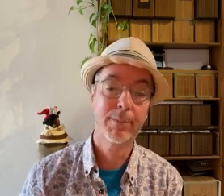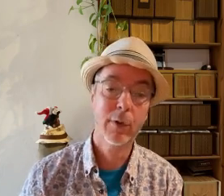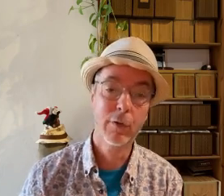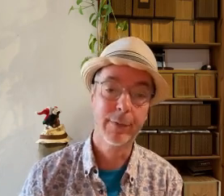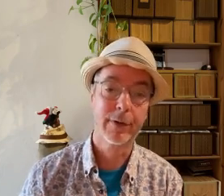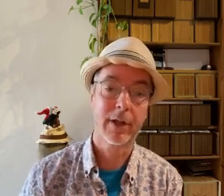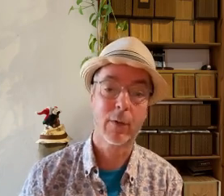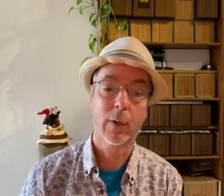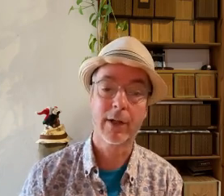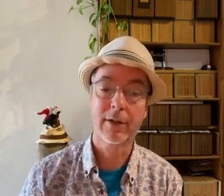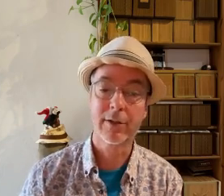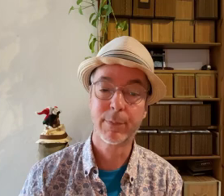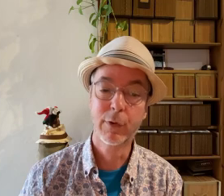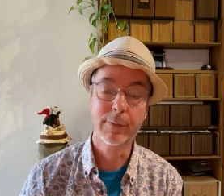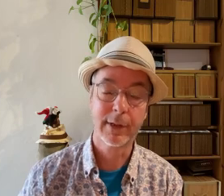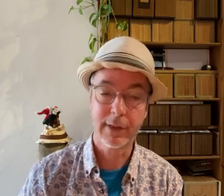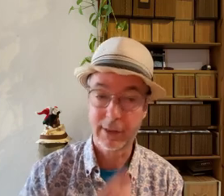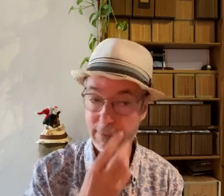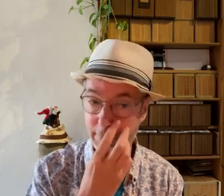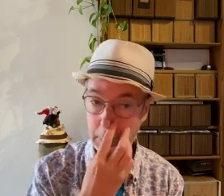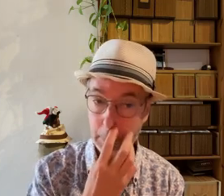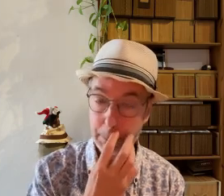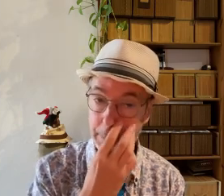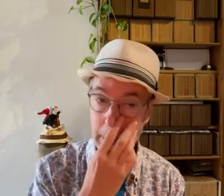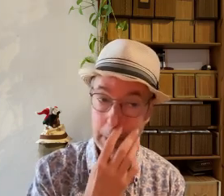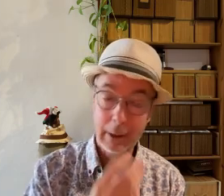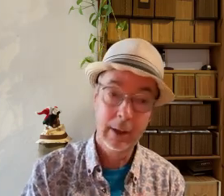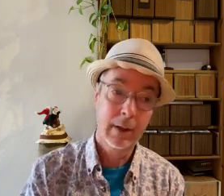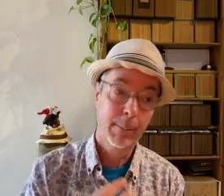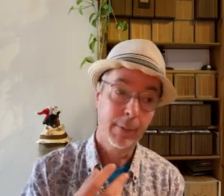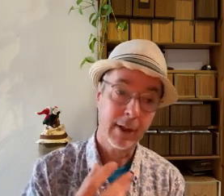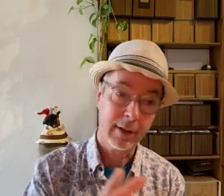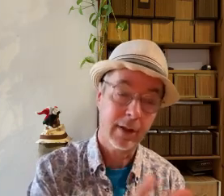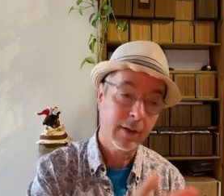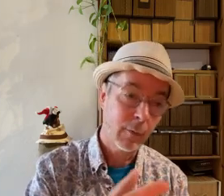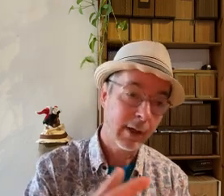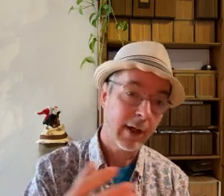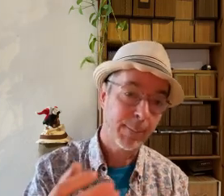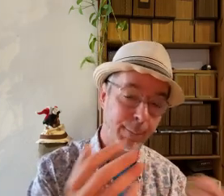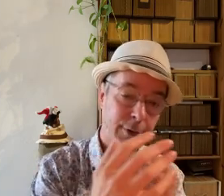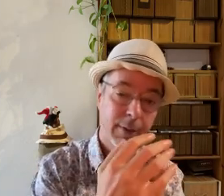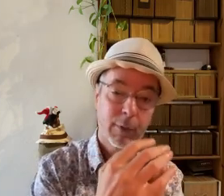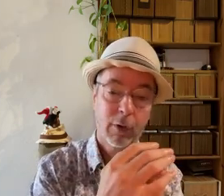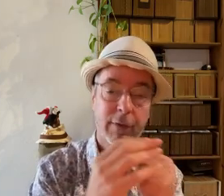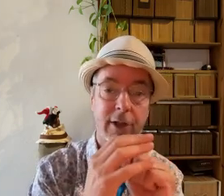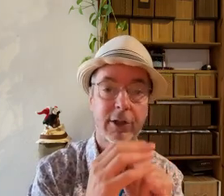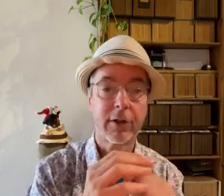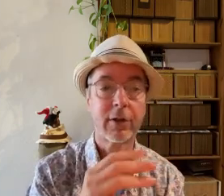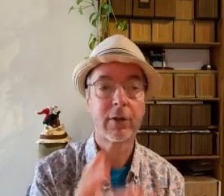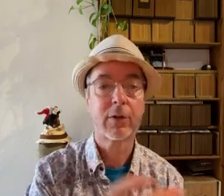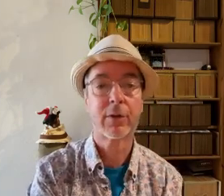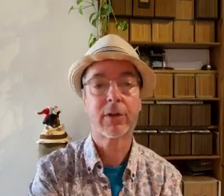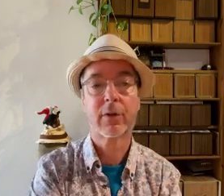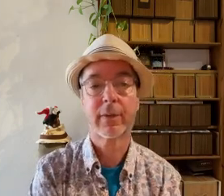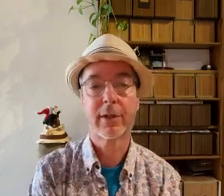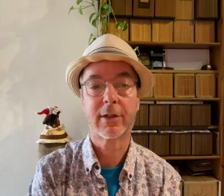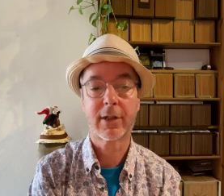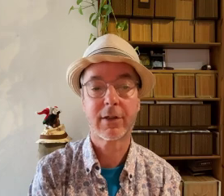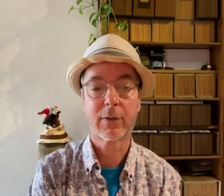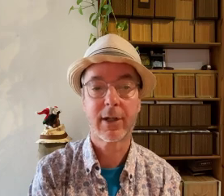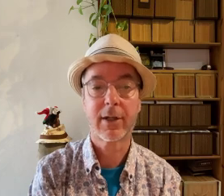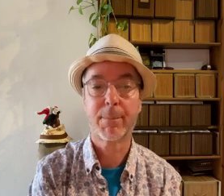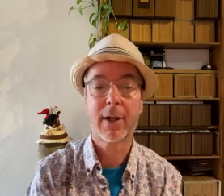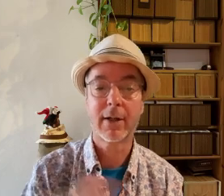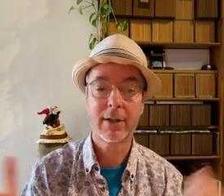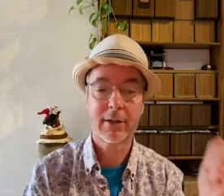sense the movement and why this movement is different. But when I put them over each other, you could already